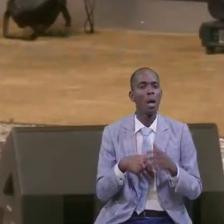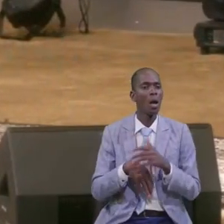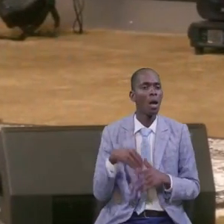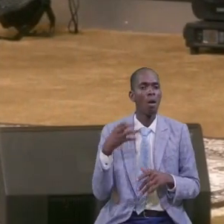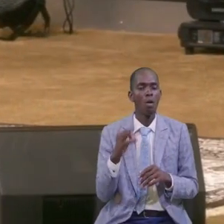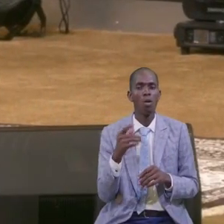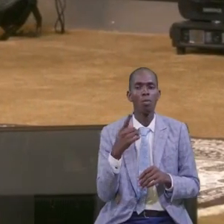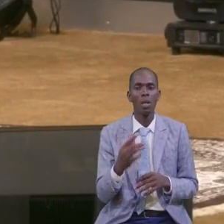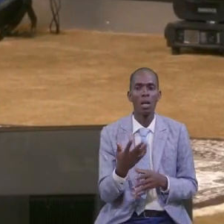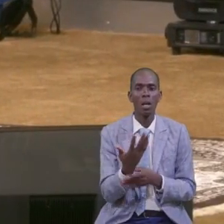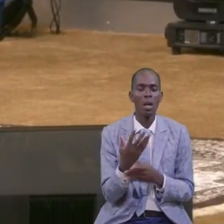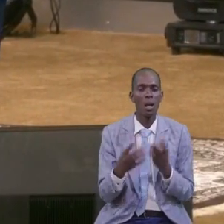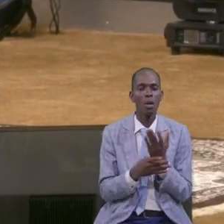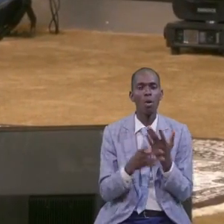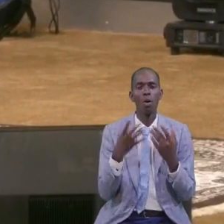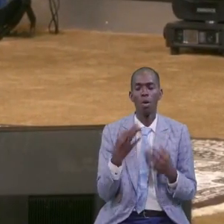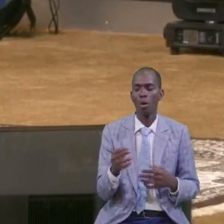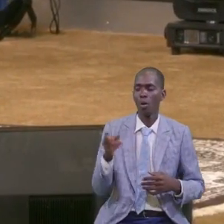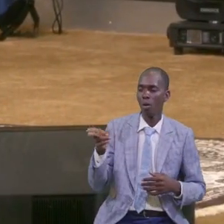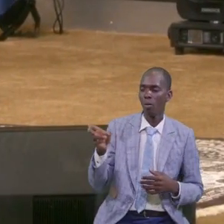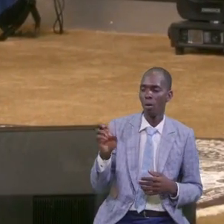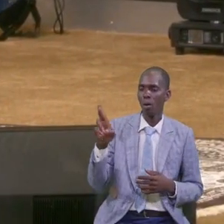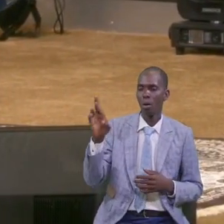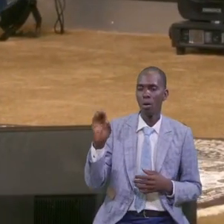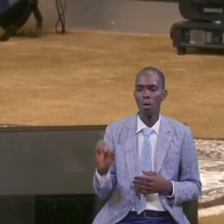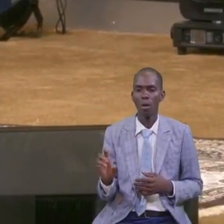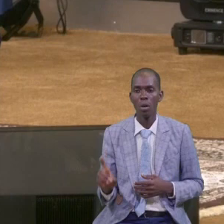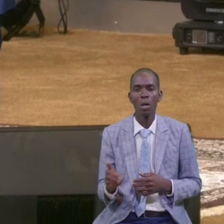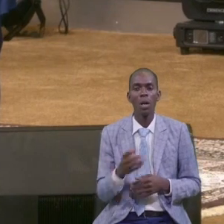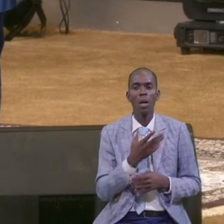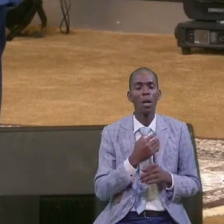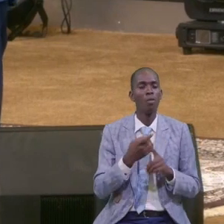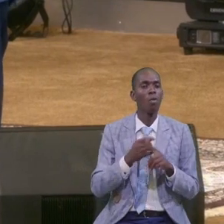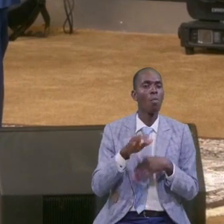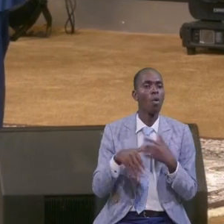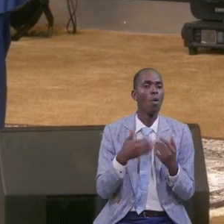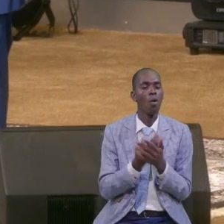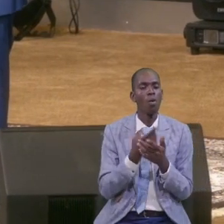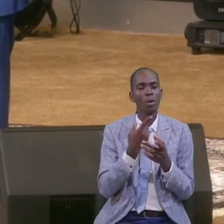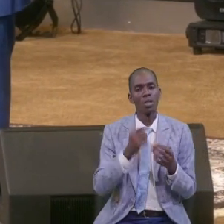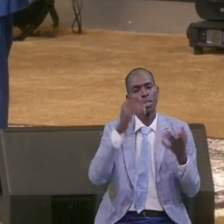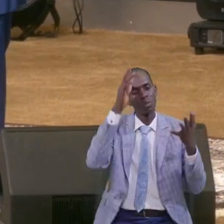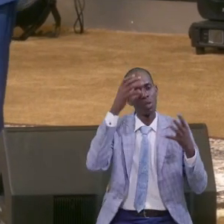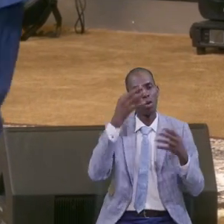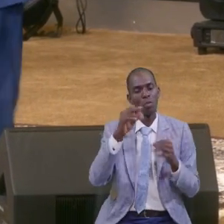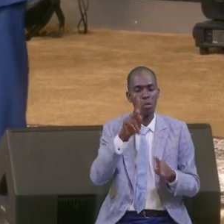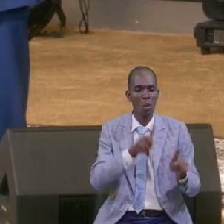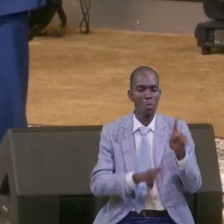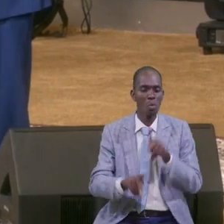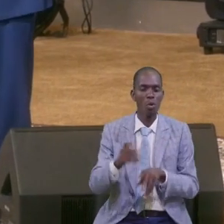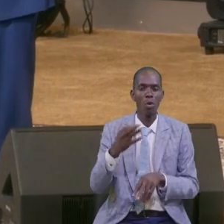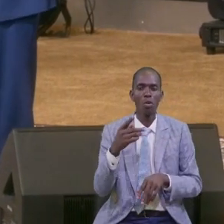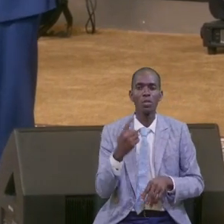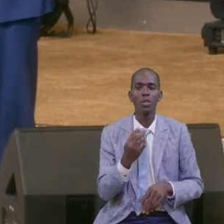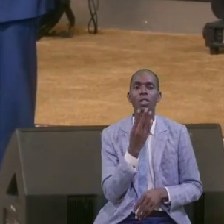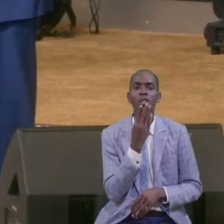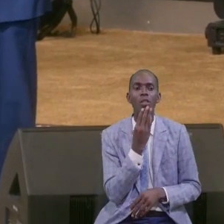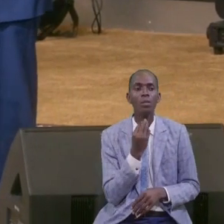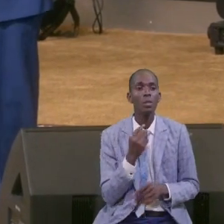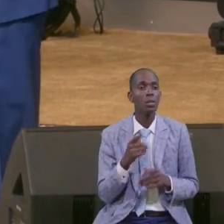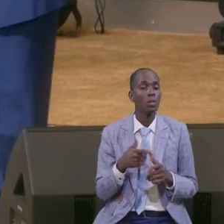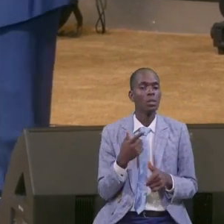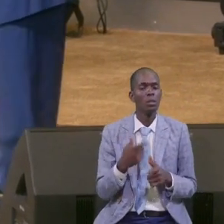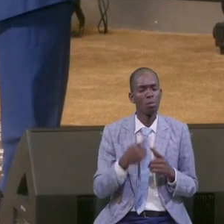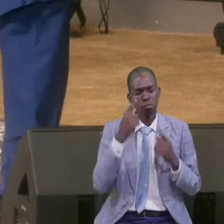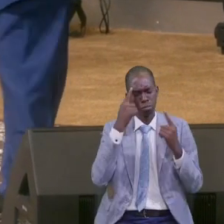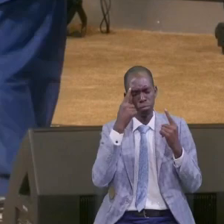the hand of Herod and from all the expectation of the people of the Jews. Then he thought, where should